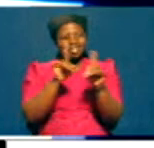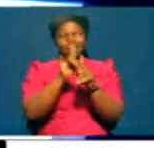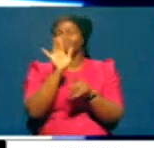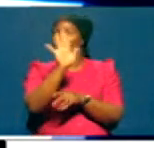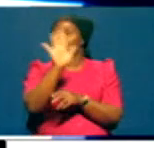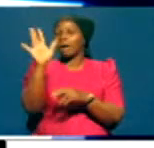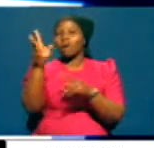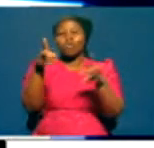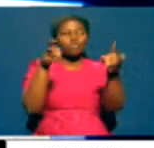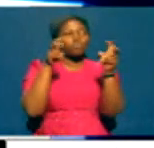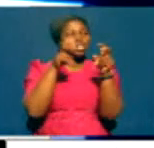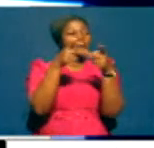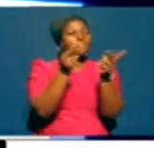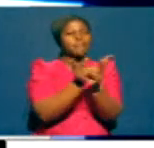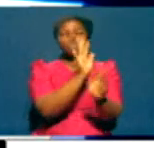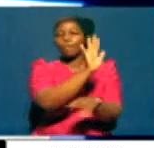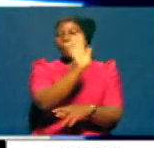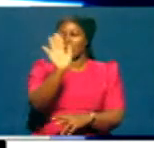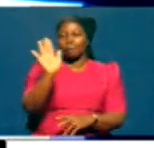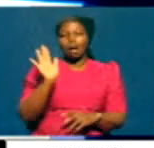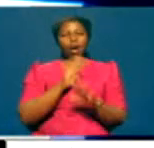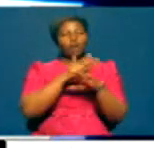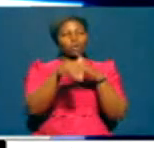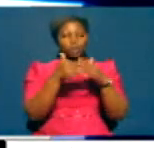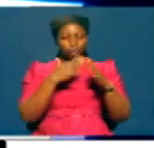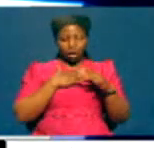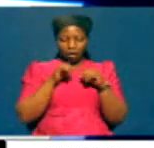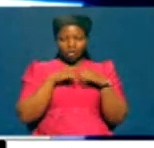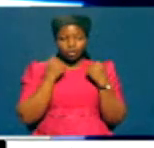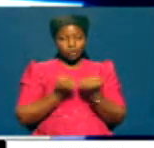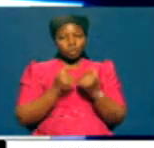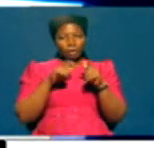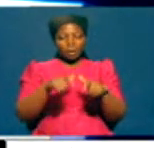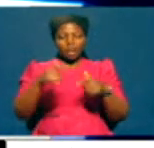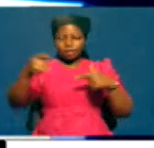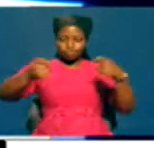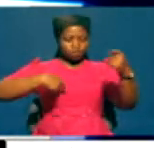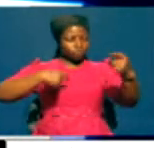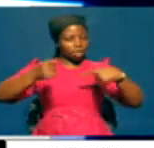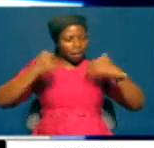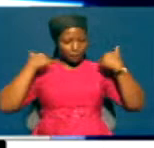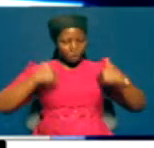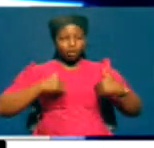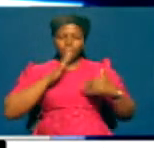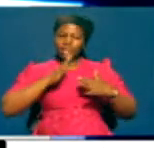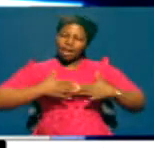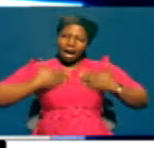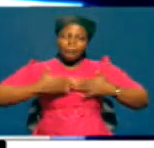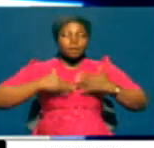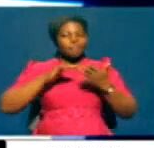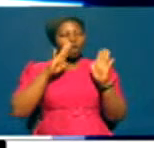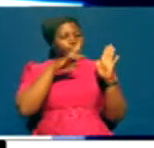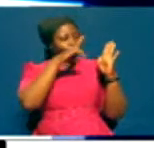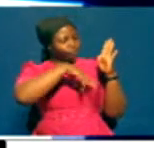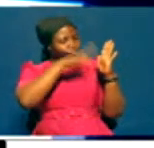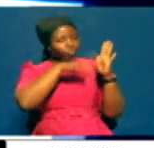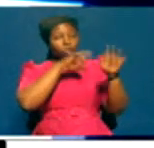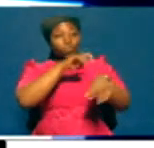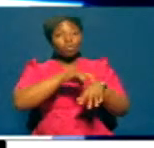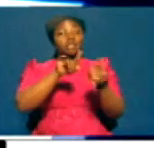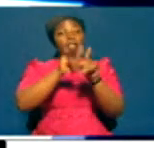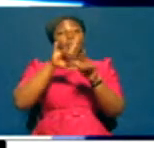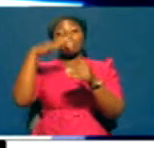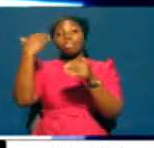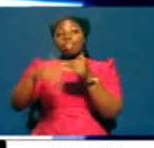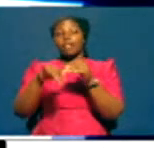on all our social media platform, and I'll be more than glad to sample some during and at the end of this live